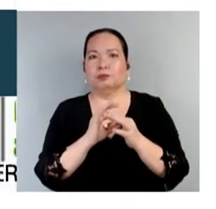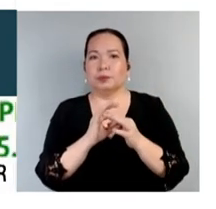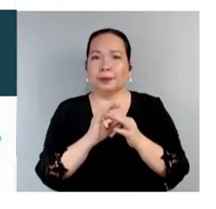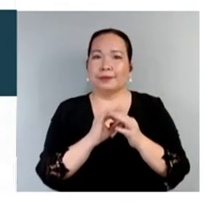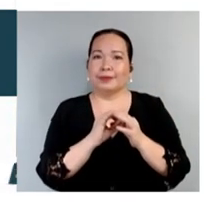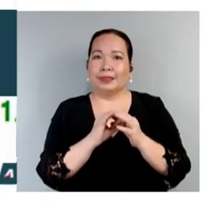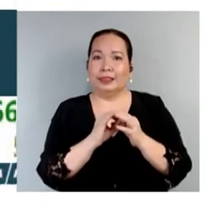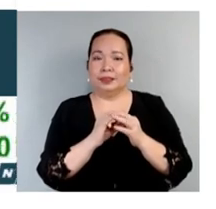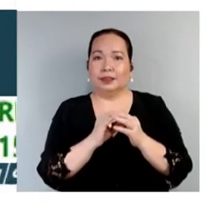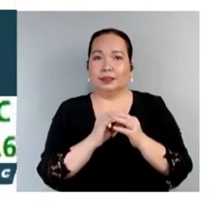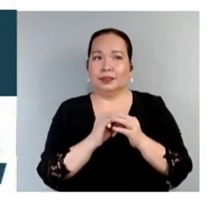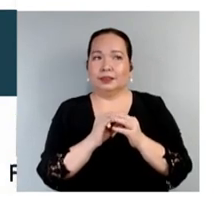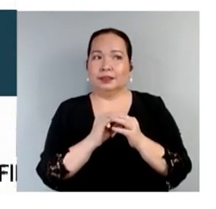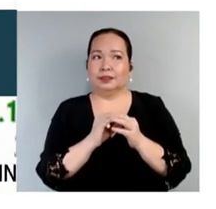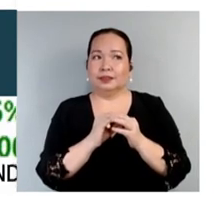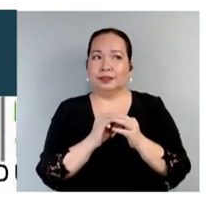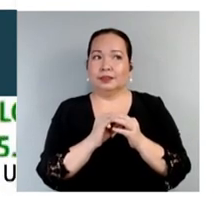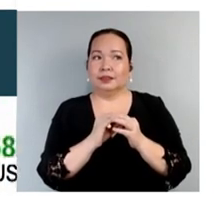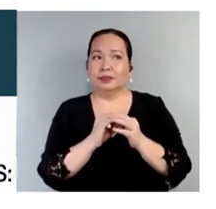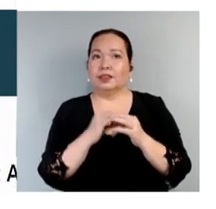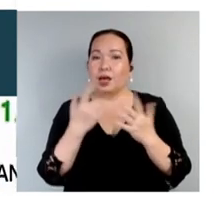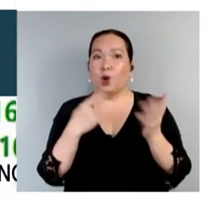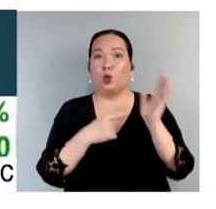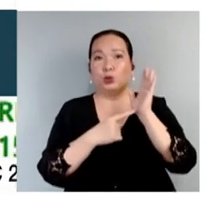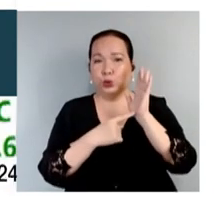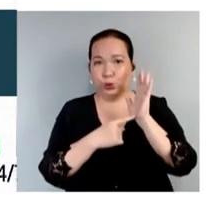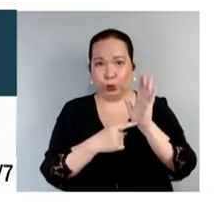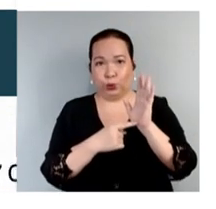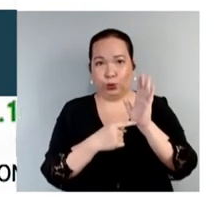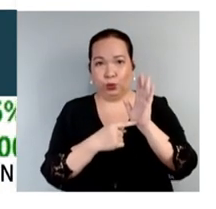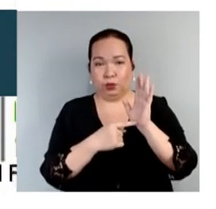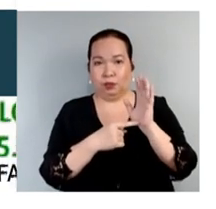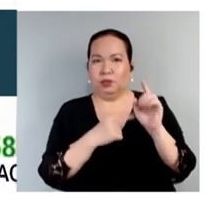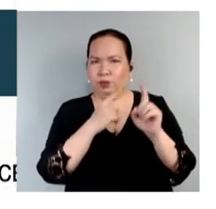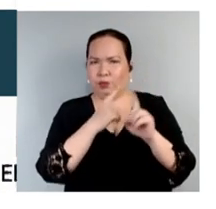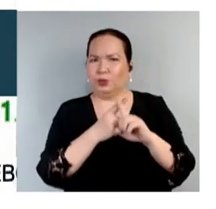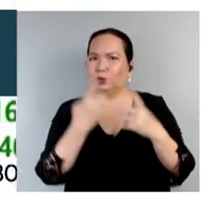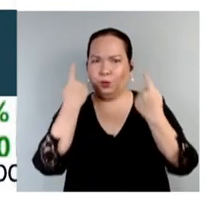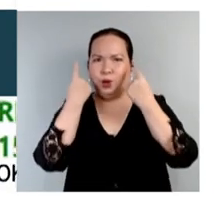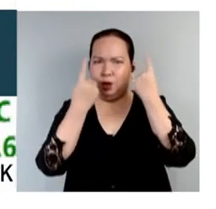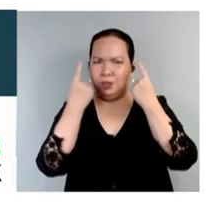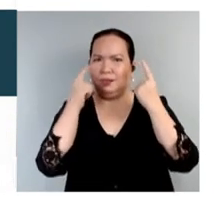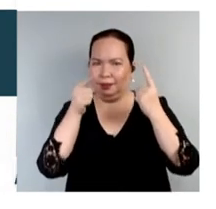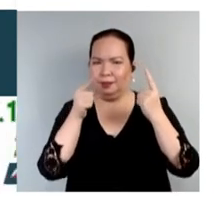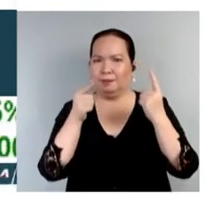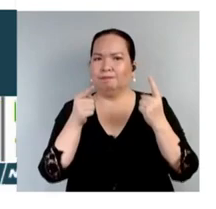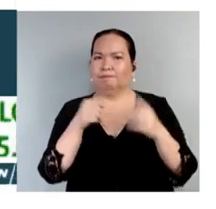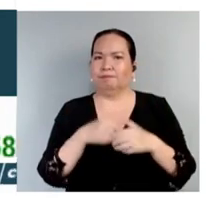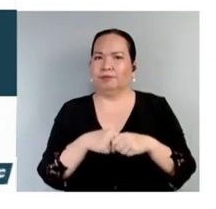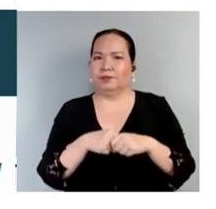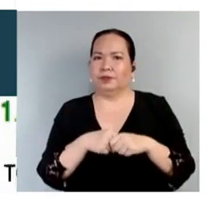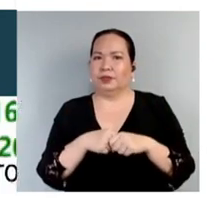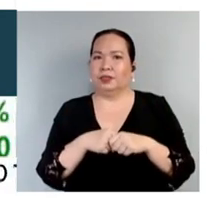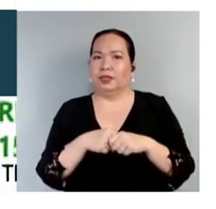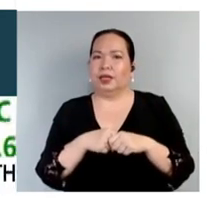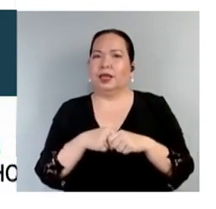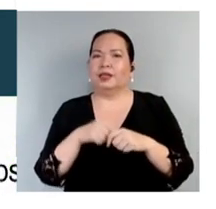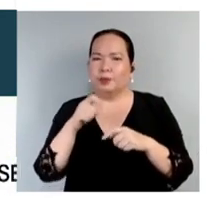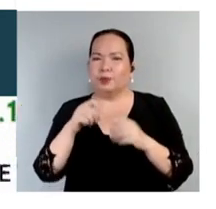as a an indication that it's a real concern which should have always been